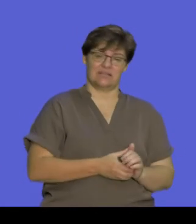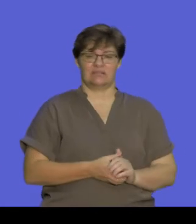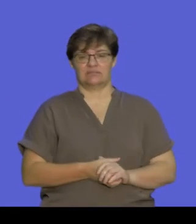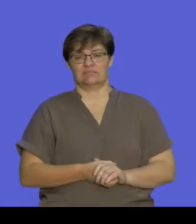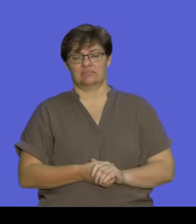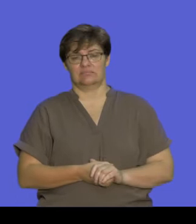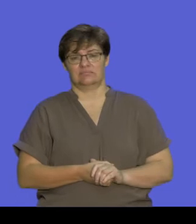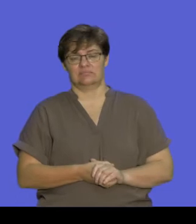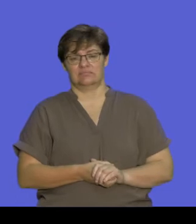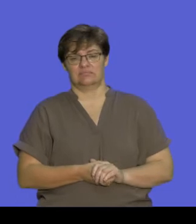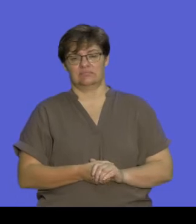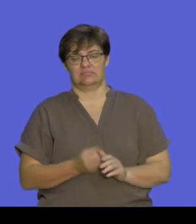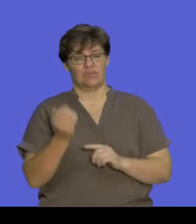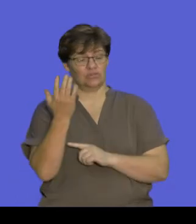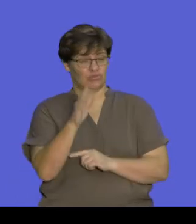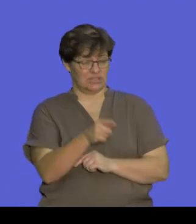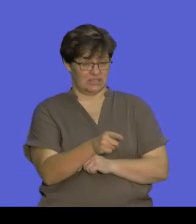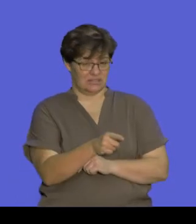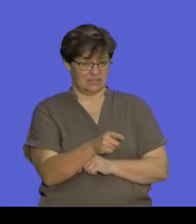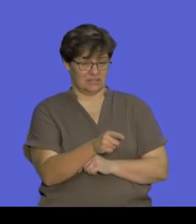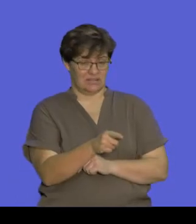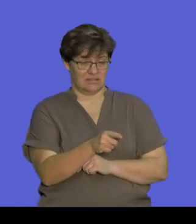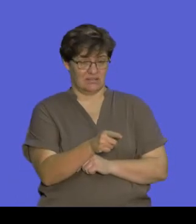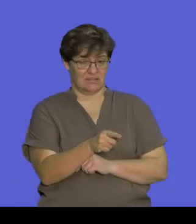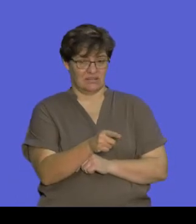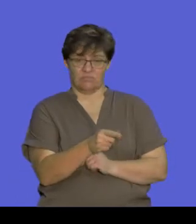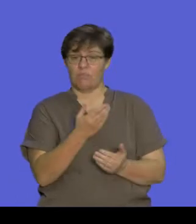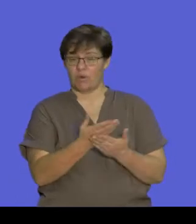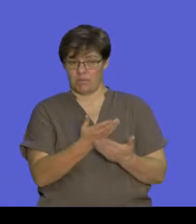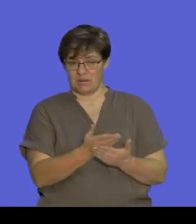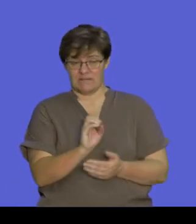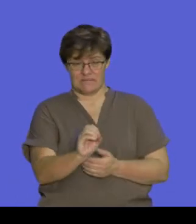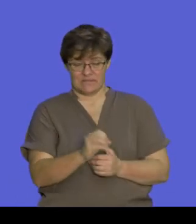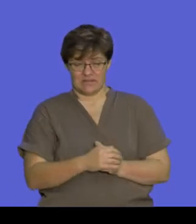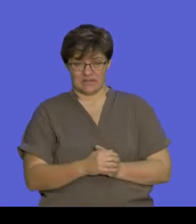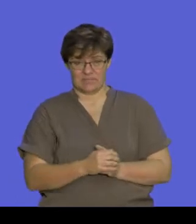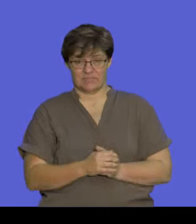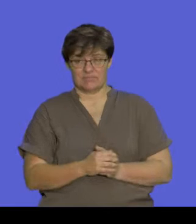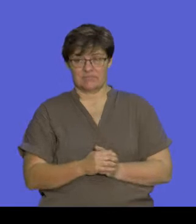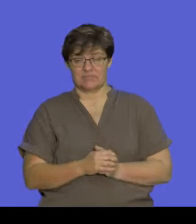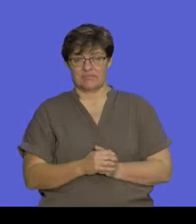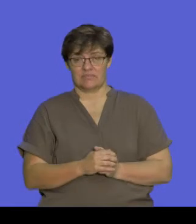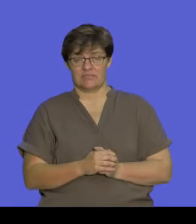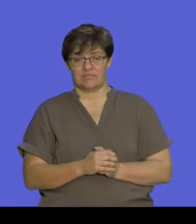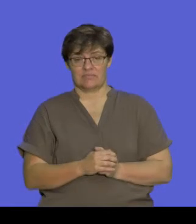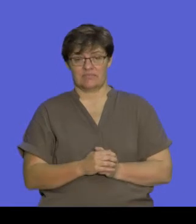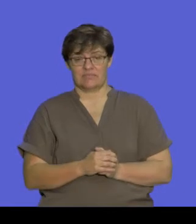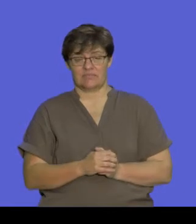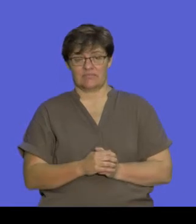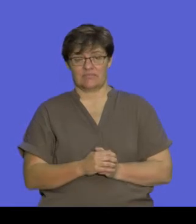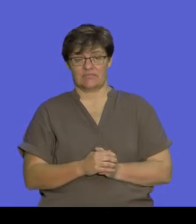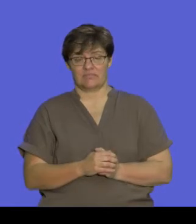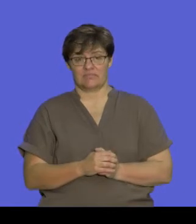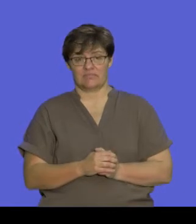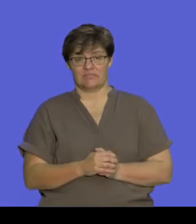the tree where we've got the probabilities all sorted out. And what we're asking